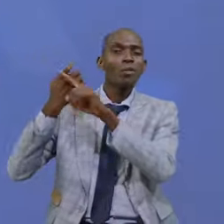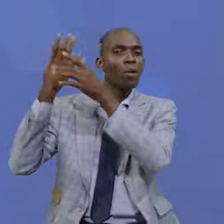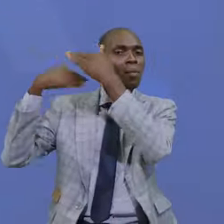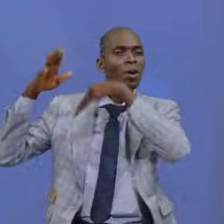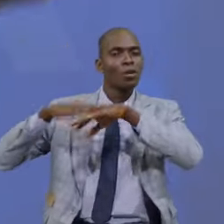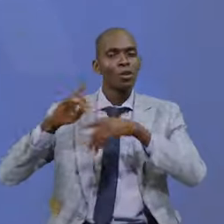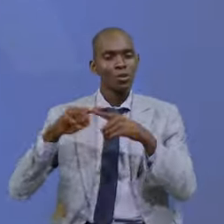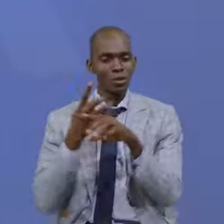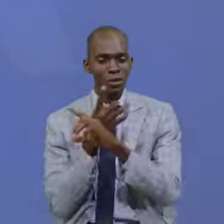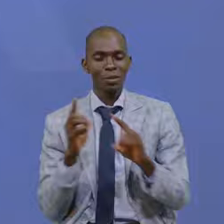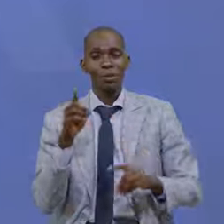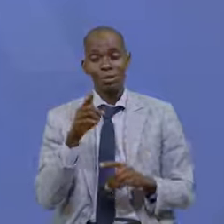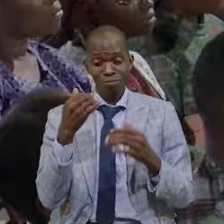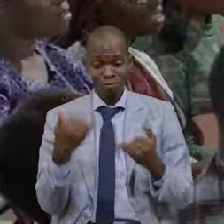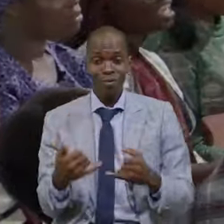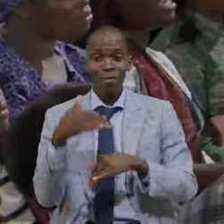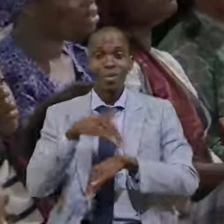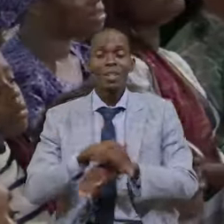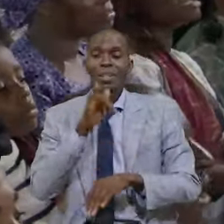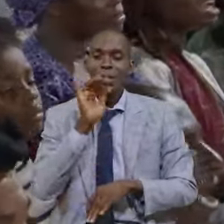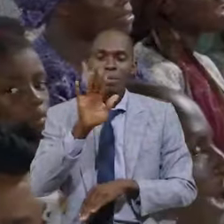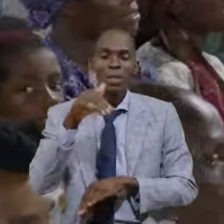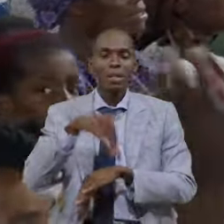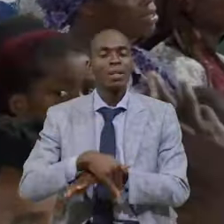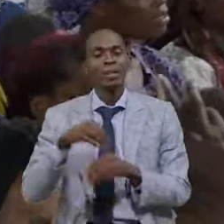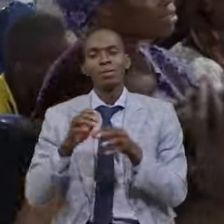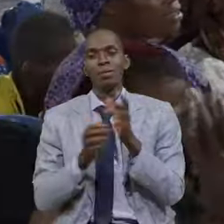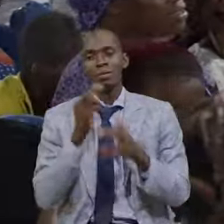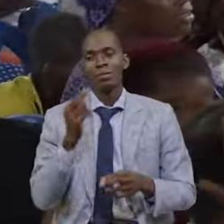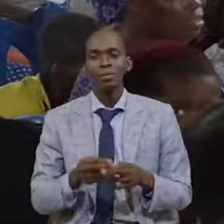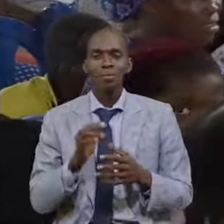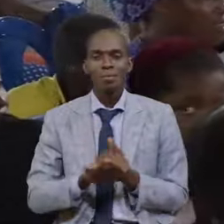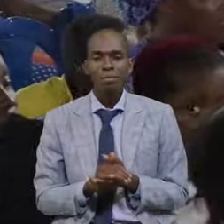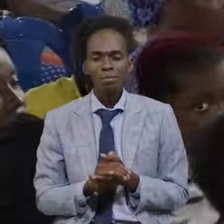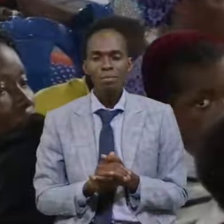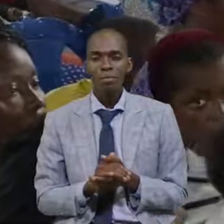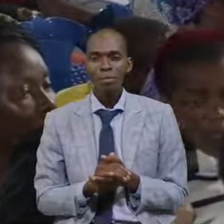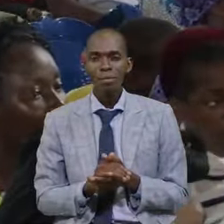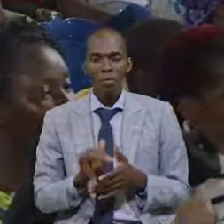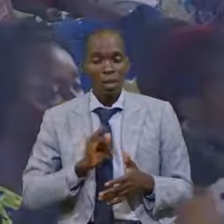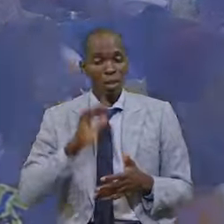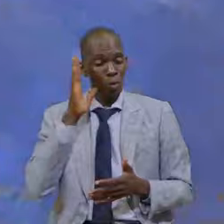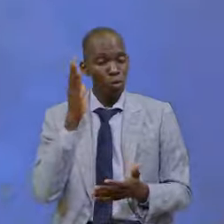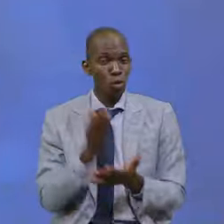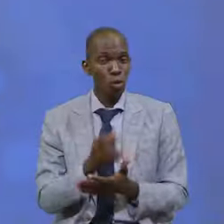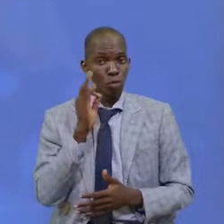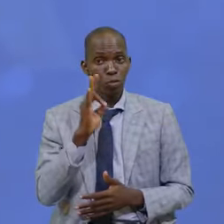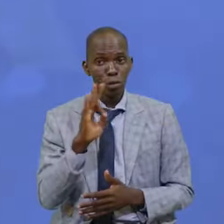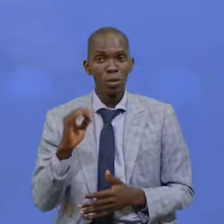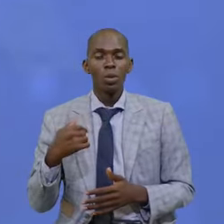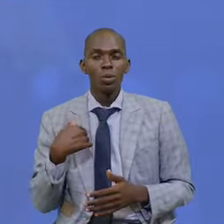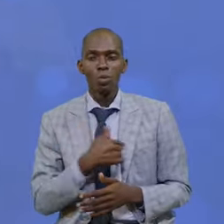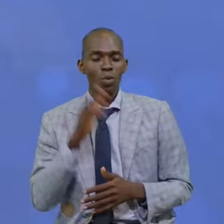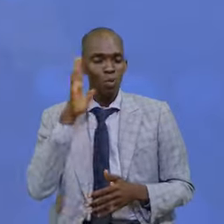deliver you. Tonight is your night. I'm going to stop preaching. We're going to go into a